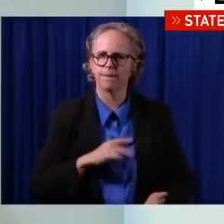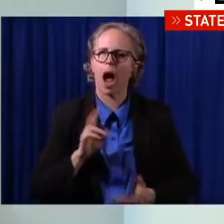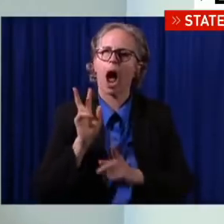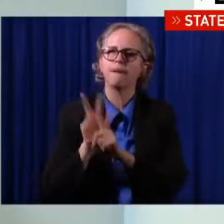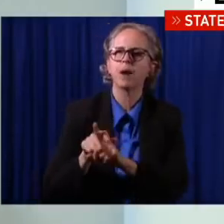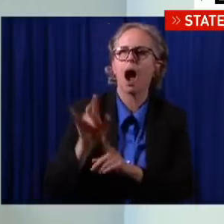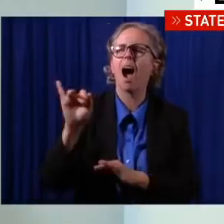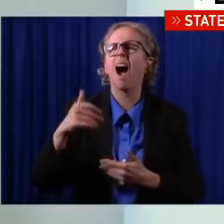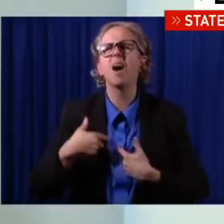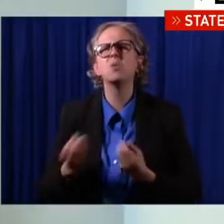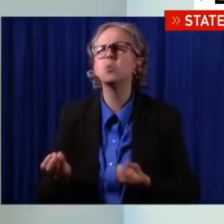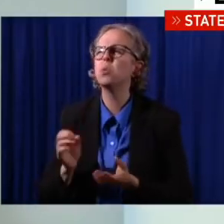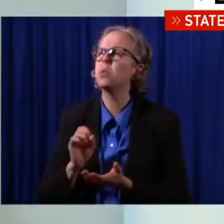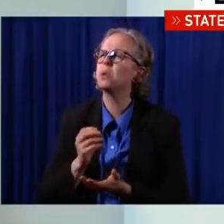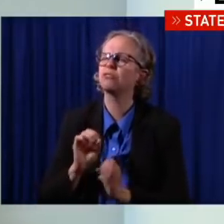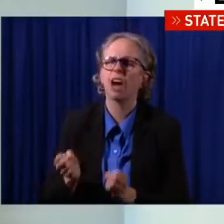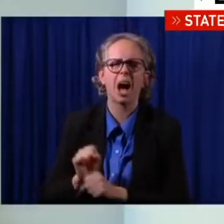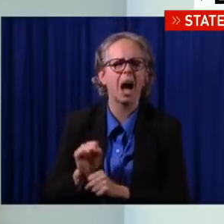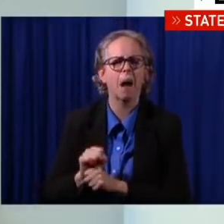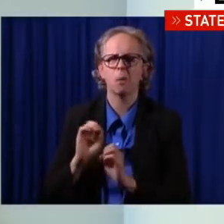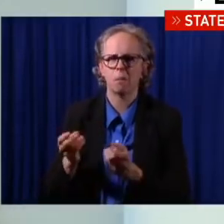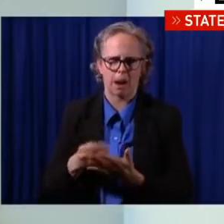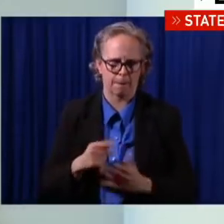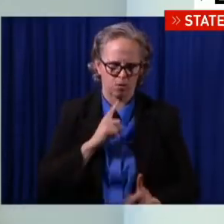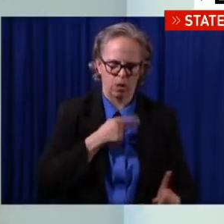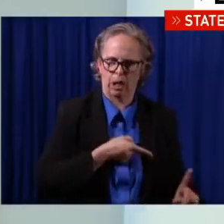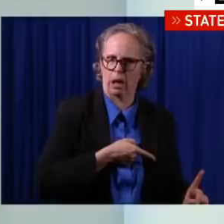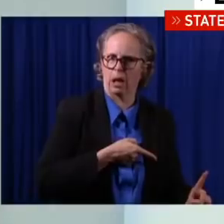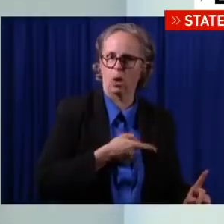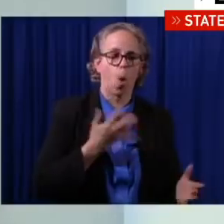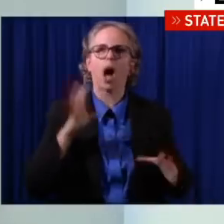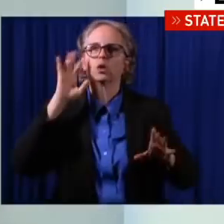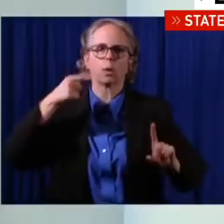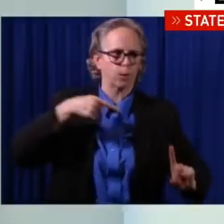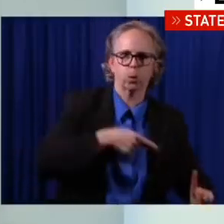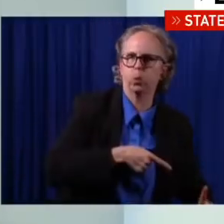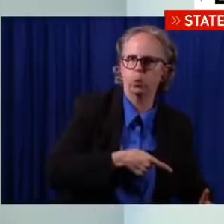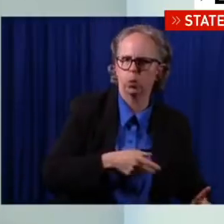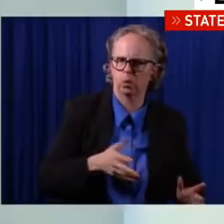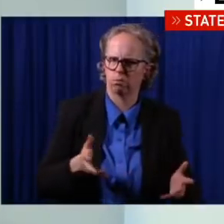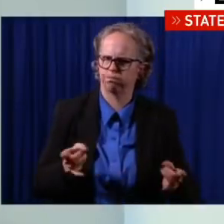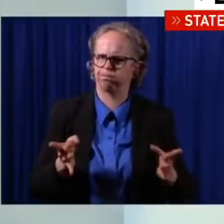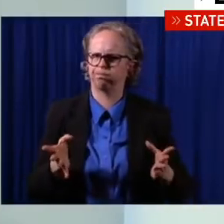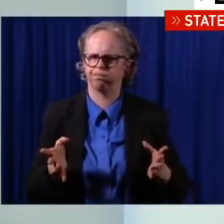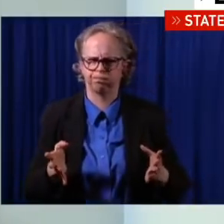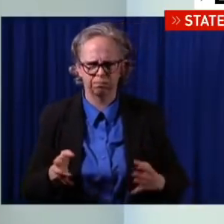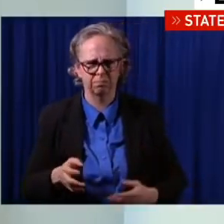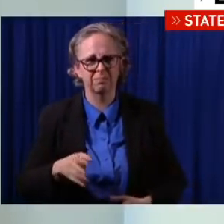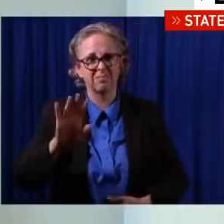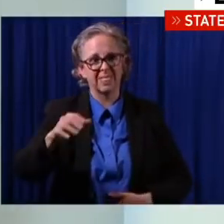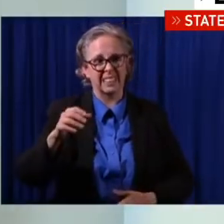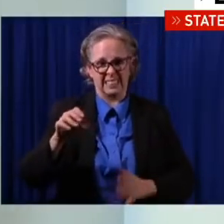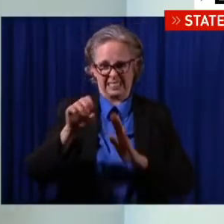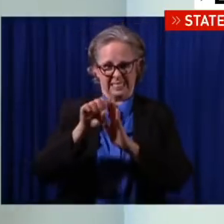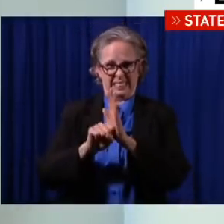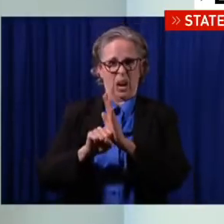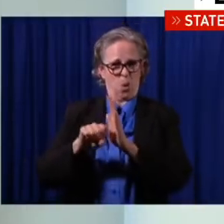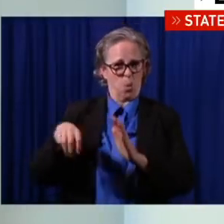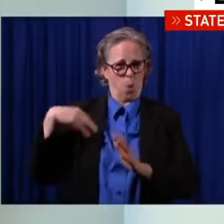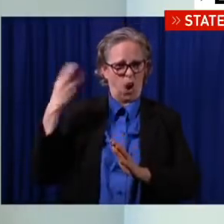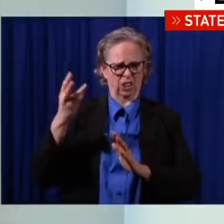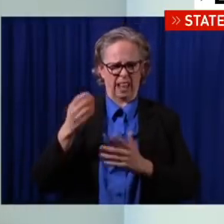most alarming statistic I saw was the state of Washington, where they had flagged 190,000